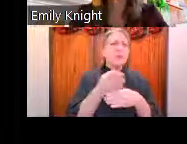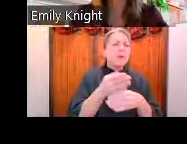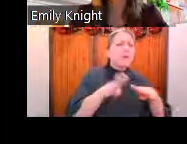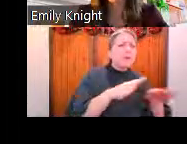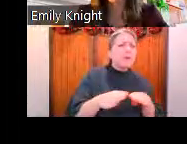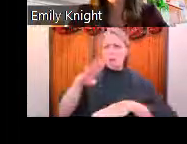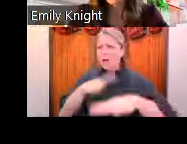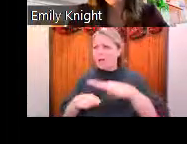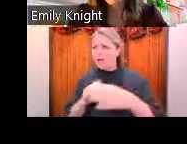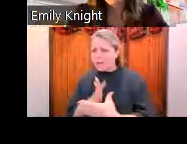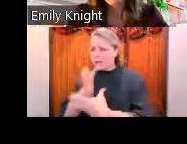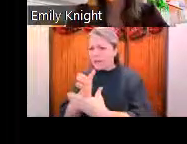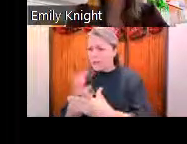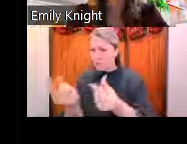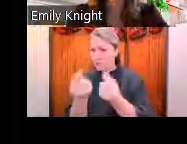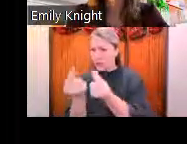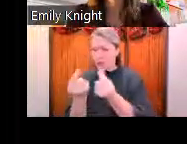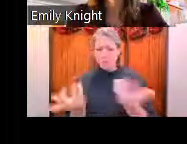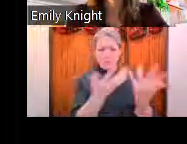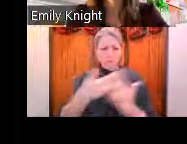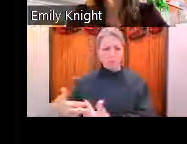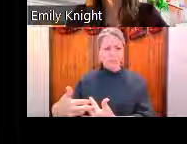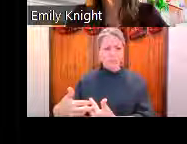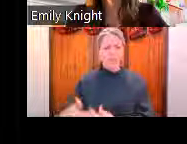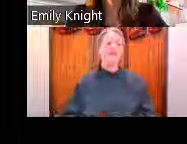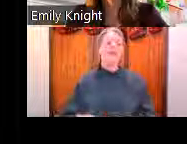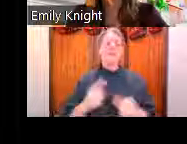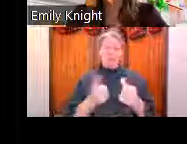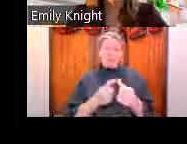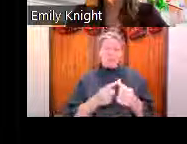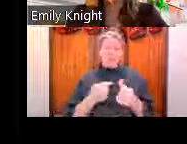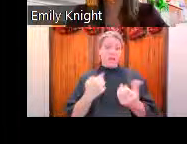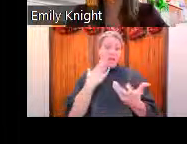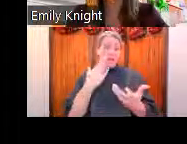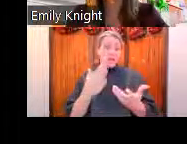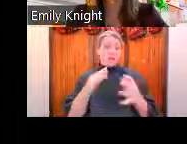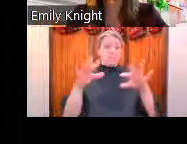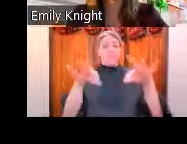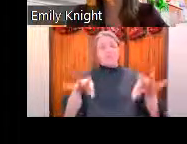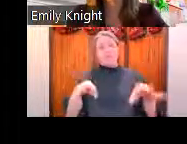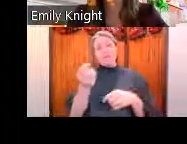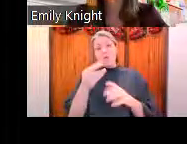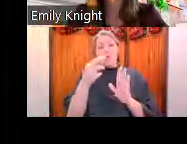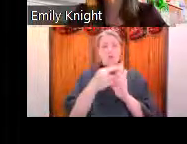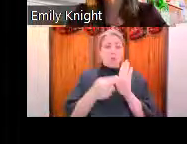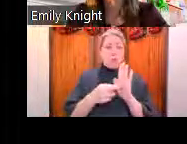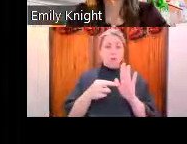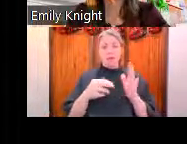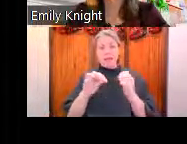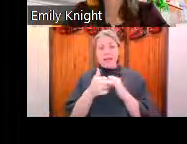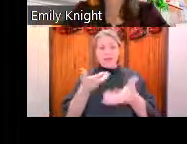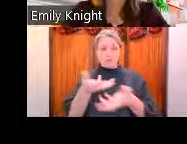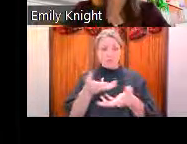and intervention. First, I'll just take us through a few housekeeping issues.